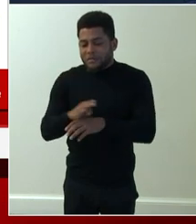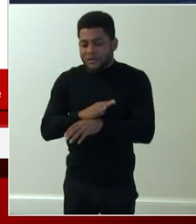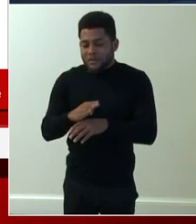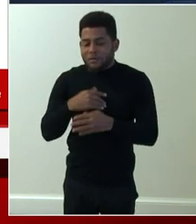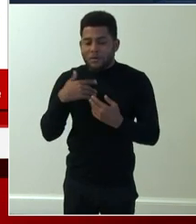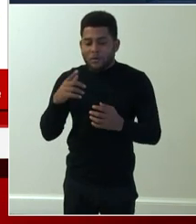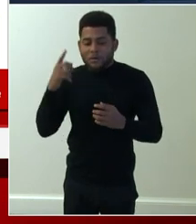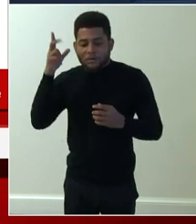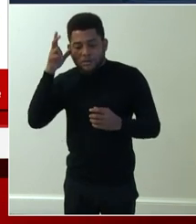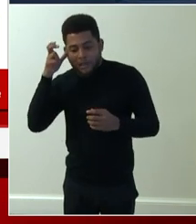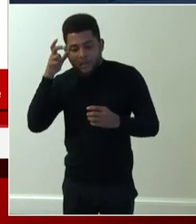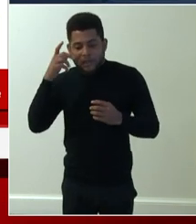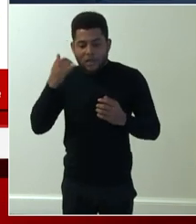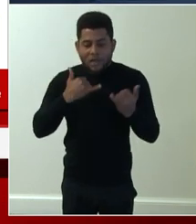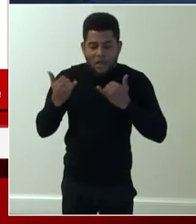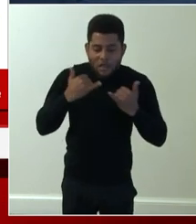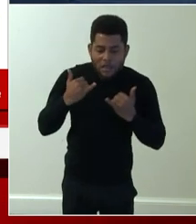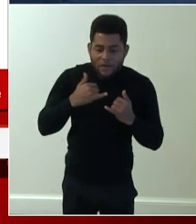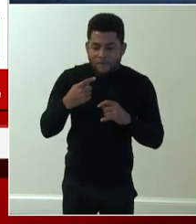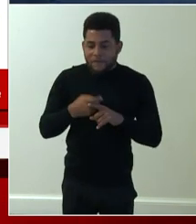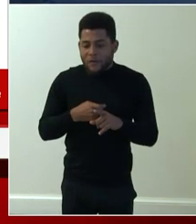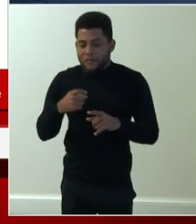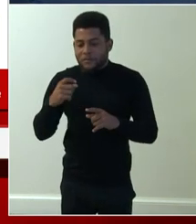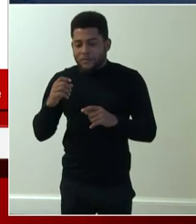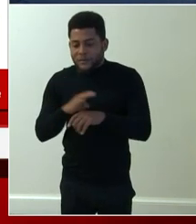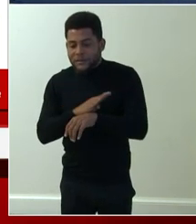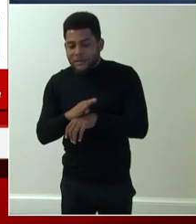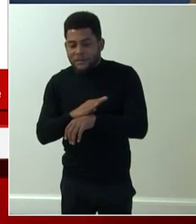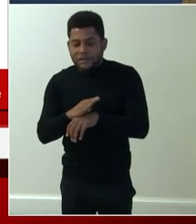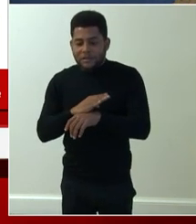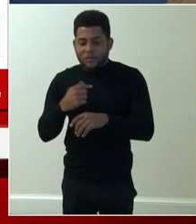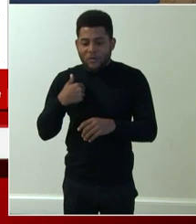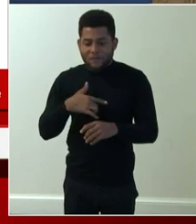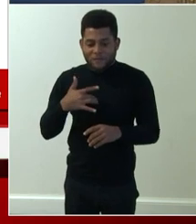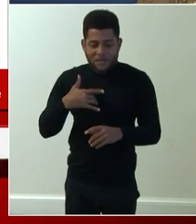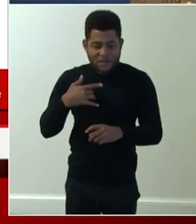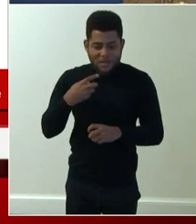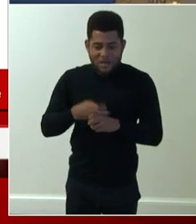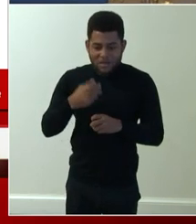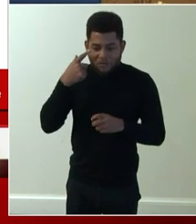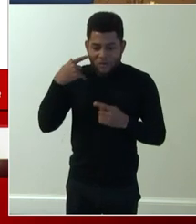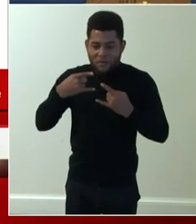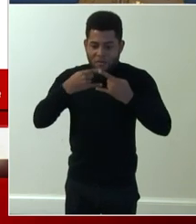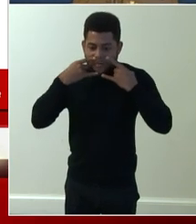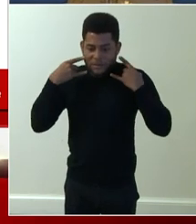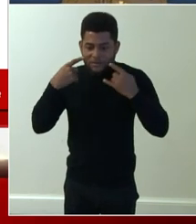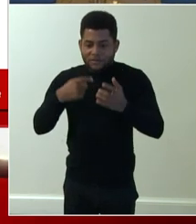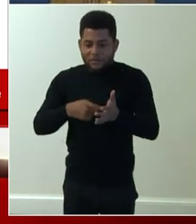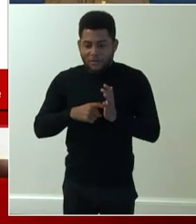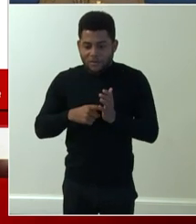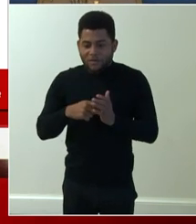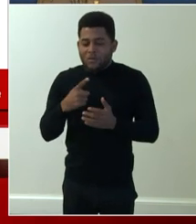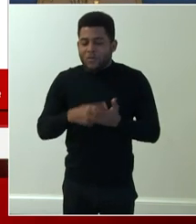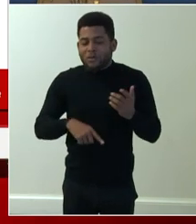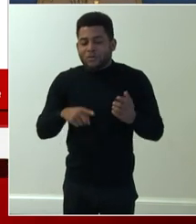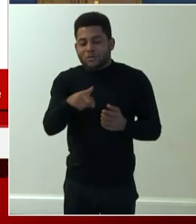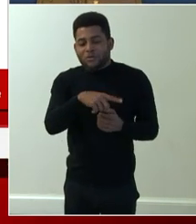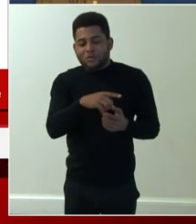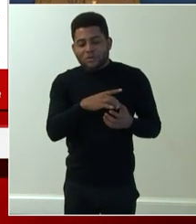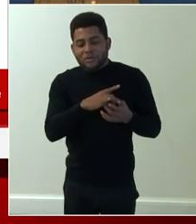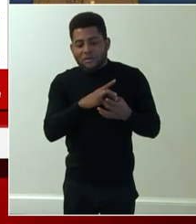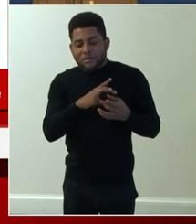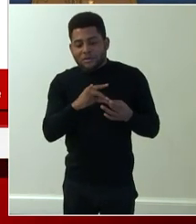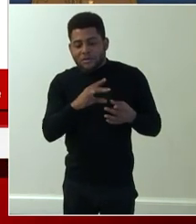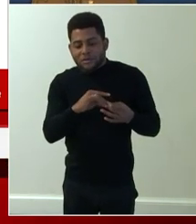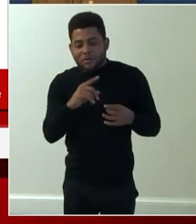the gyms and the businesses that really feel like they're hit hard by the mask mandate. What do you say to those people who